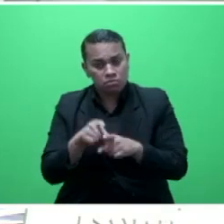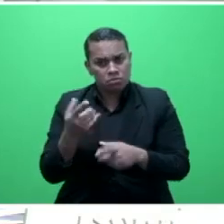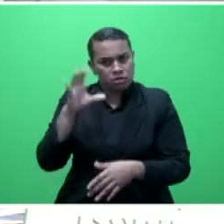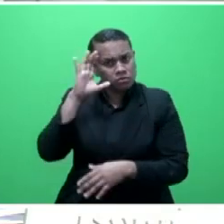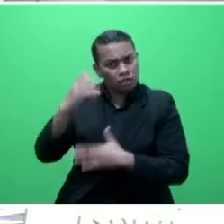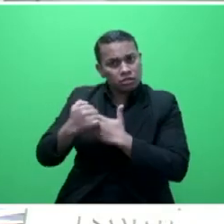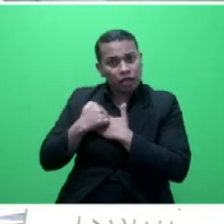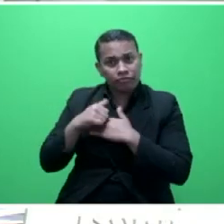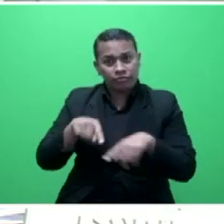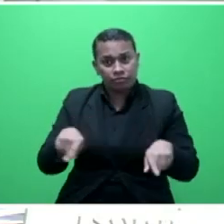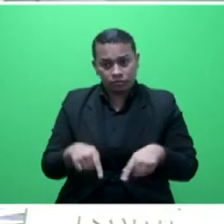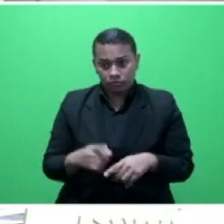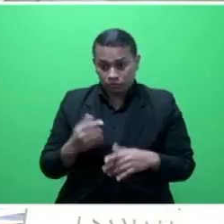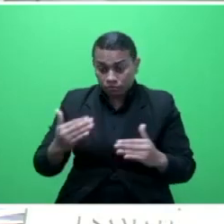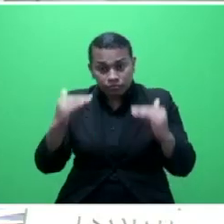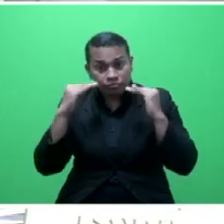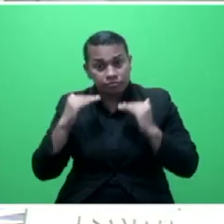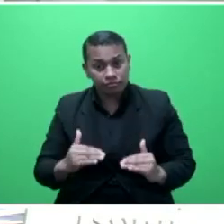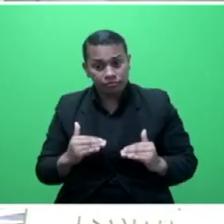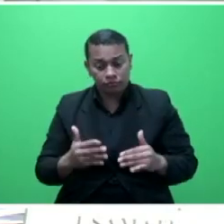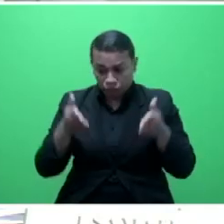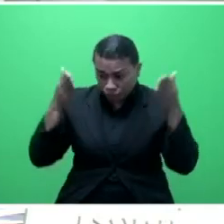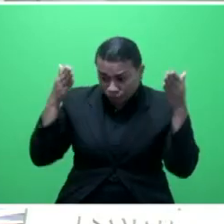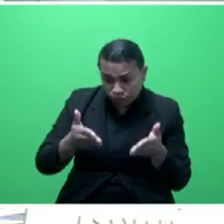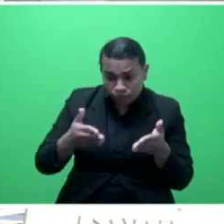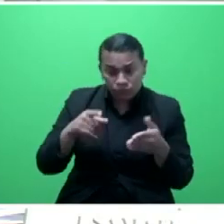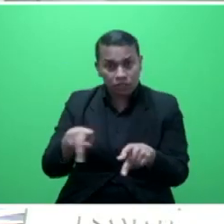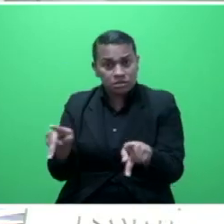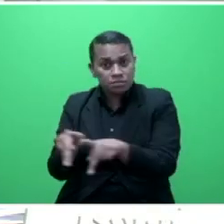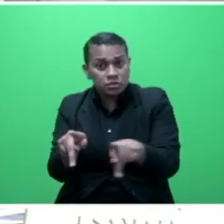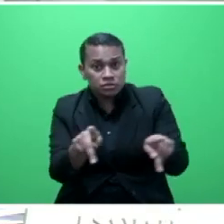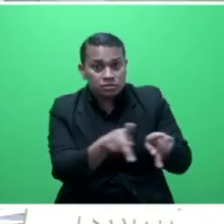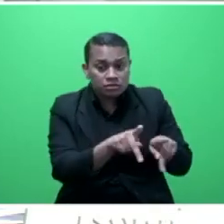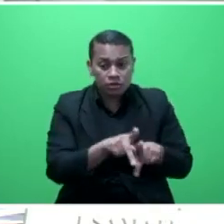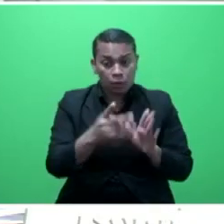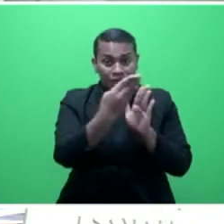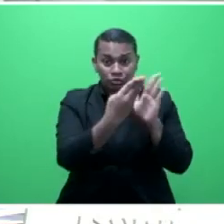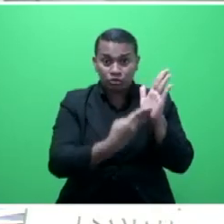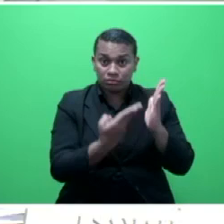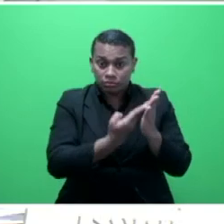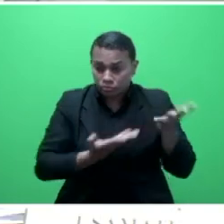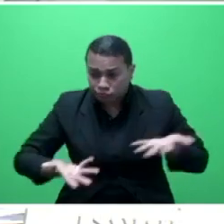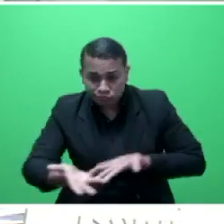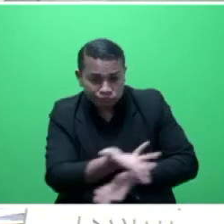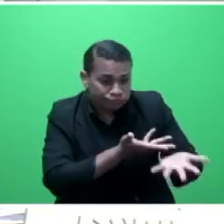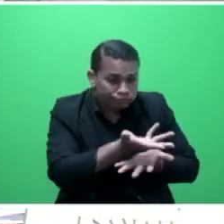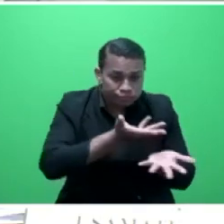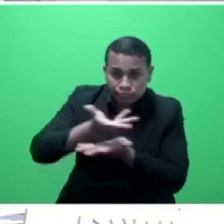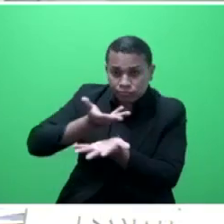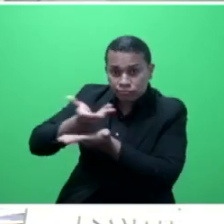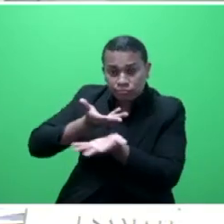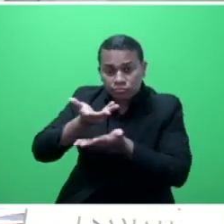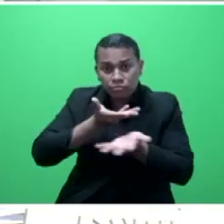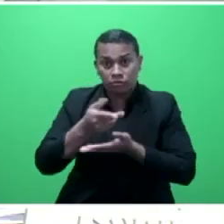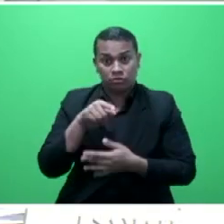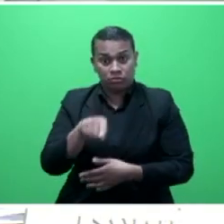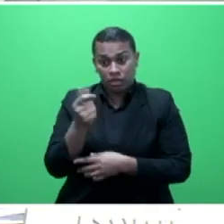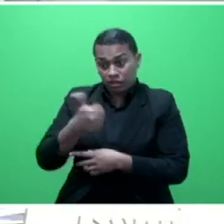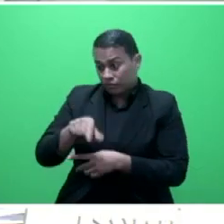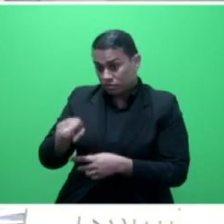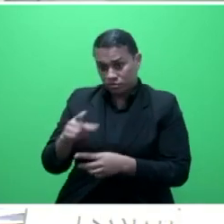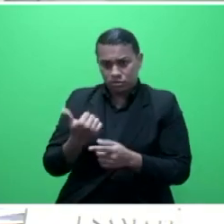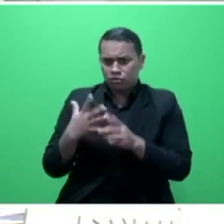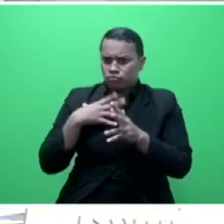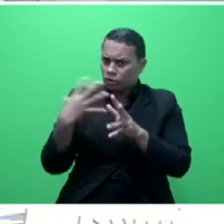this year's new routine budget and consultations, we held a number of intimate sessions, one-on-one meetings, and open calls